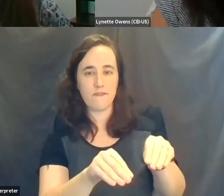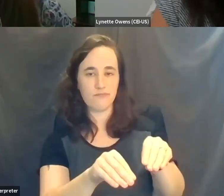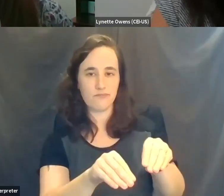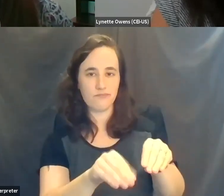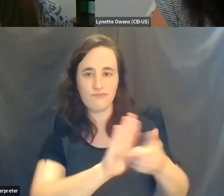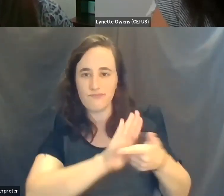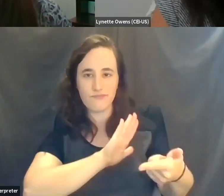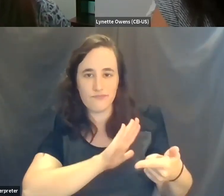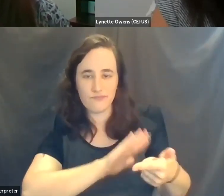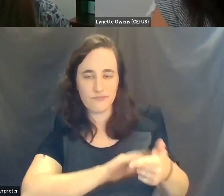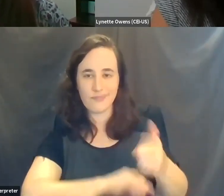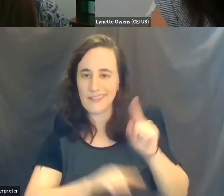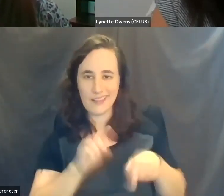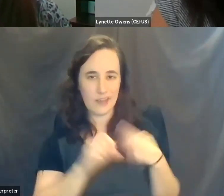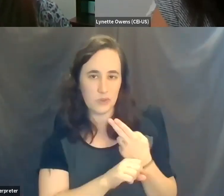open.